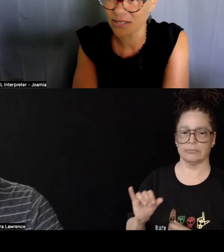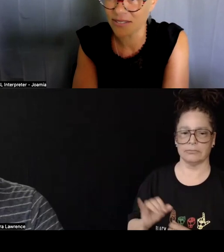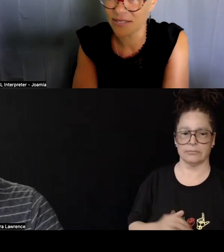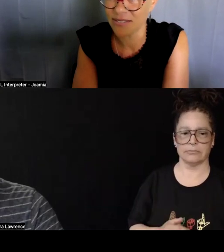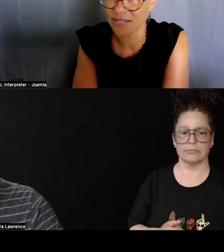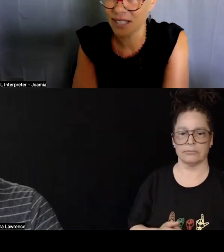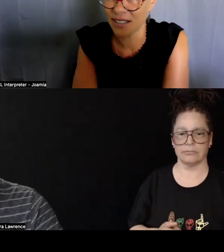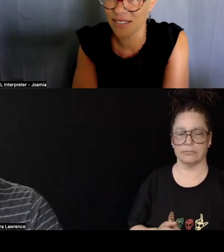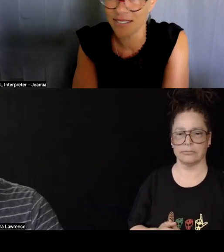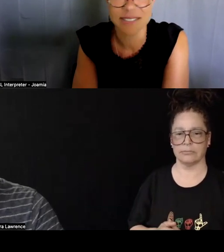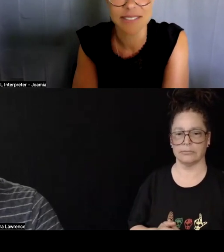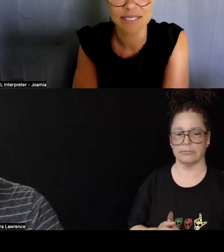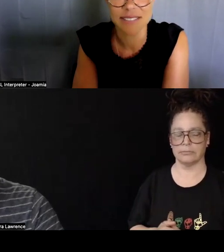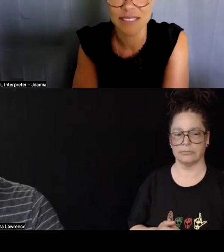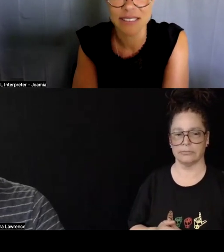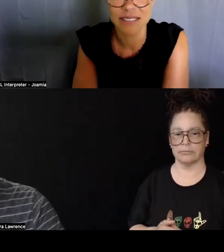Oh, huh.